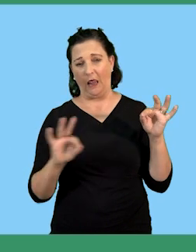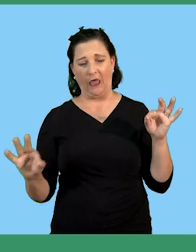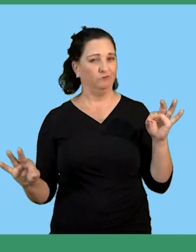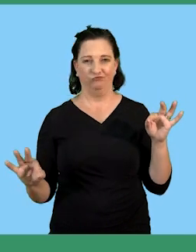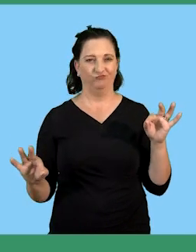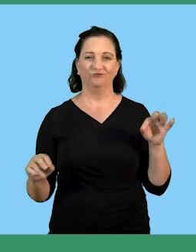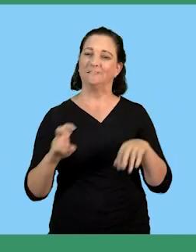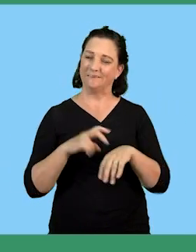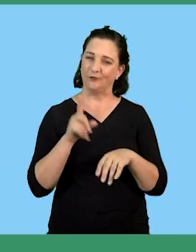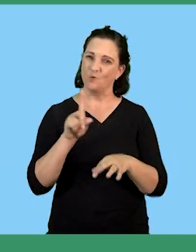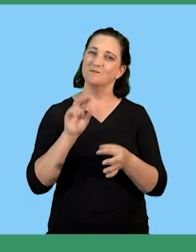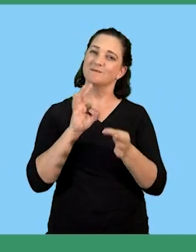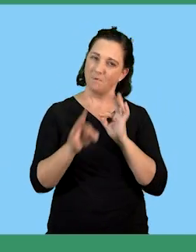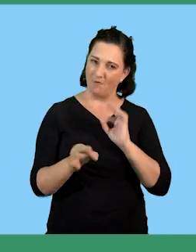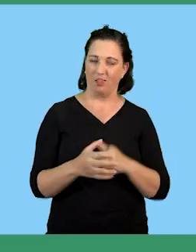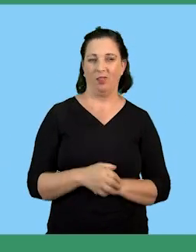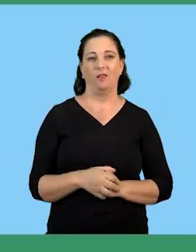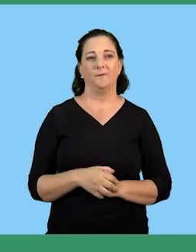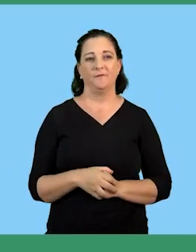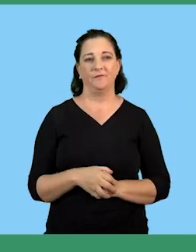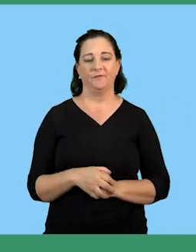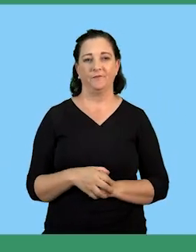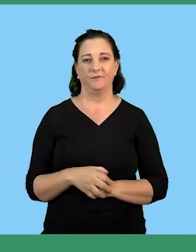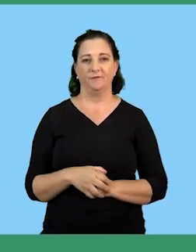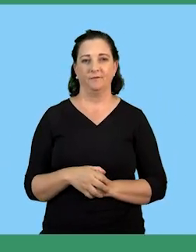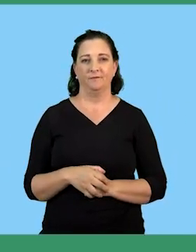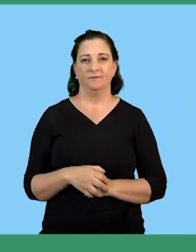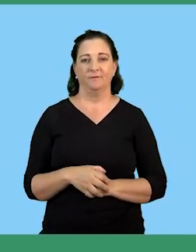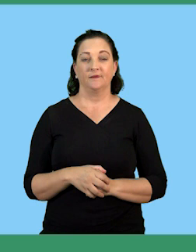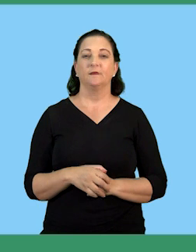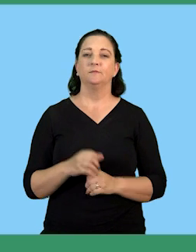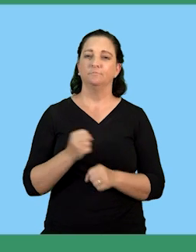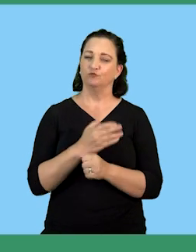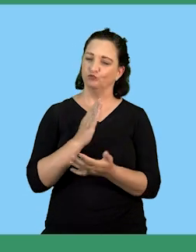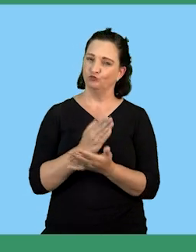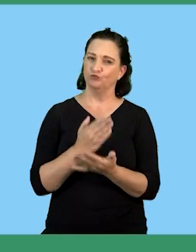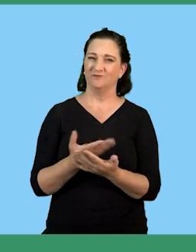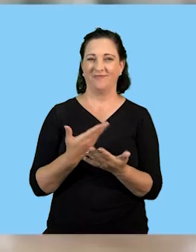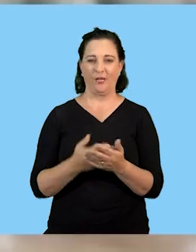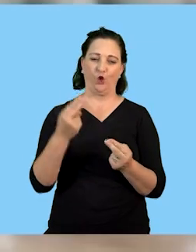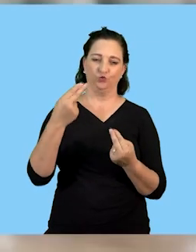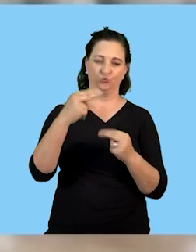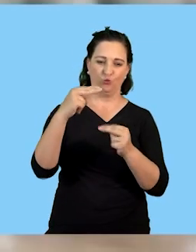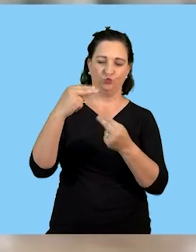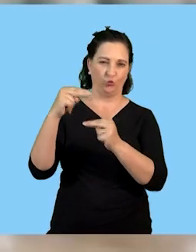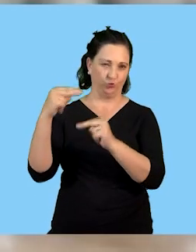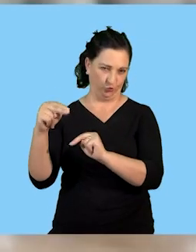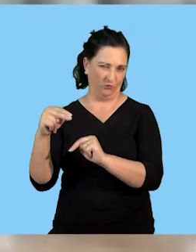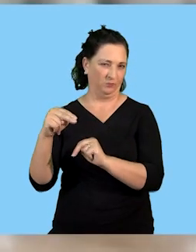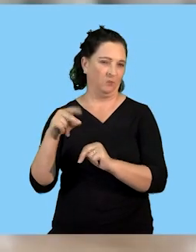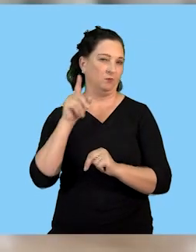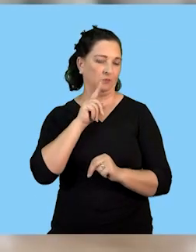and keep it simple. Remember we said save the others for what? For verbal presentation. But in your slides, be as brief as you can. Keep